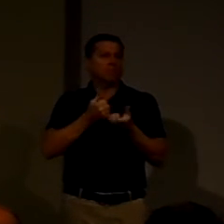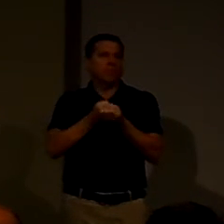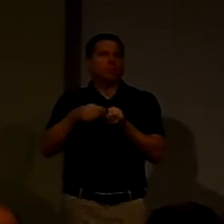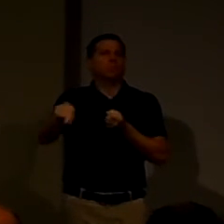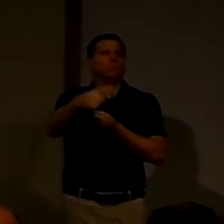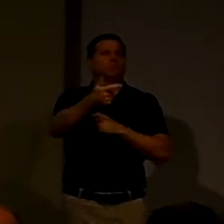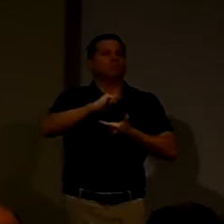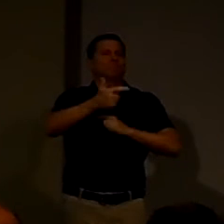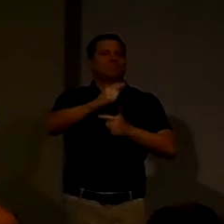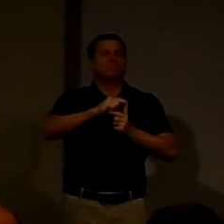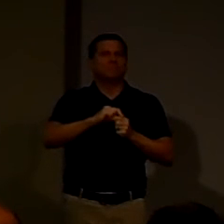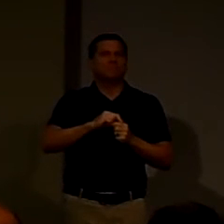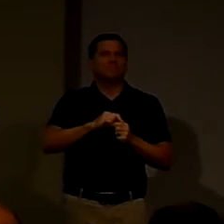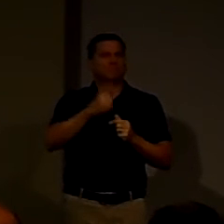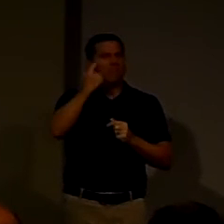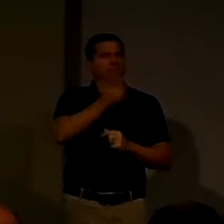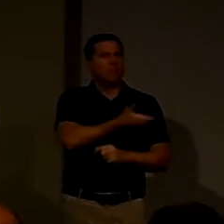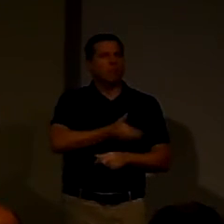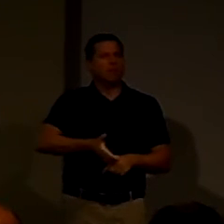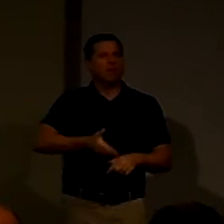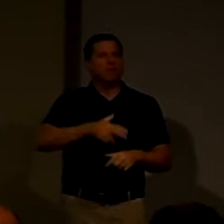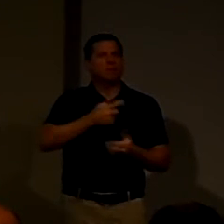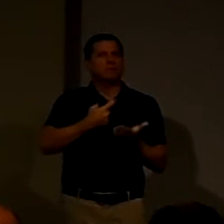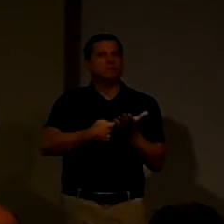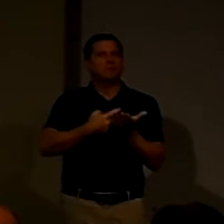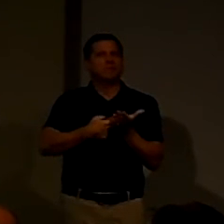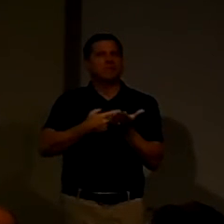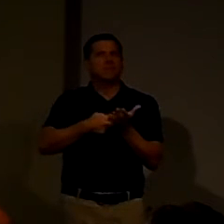But I think I was brought here to talk about